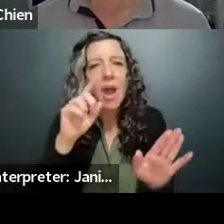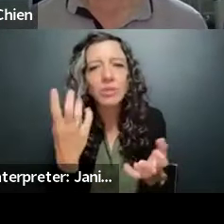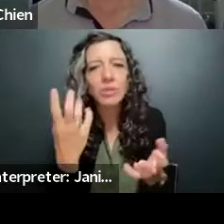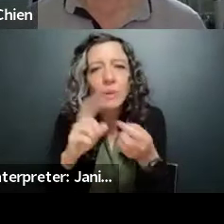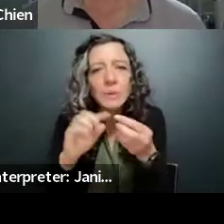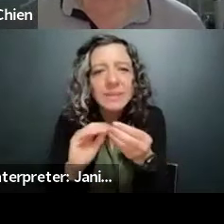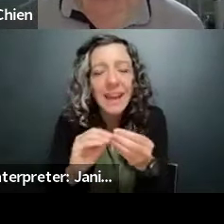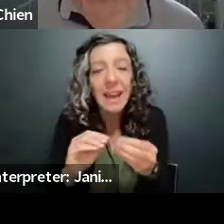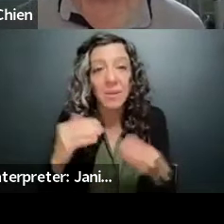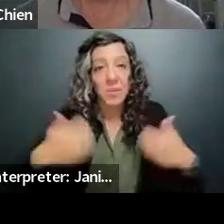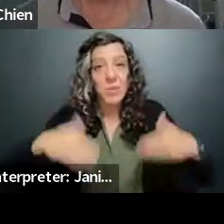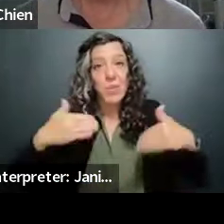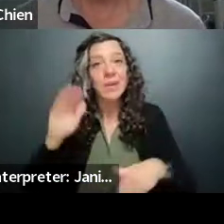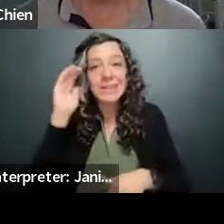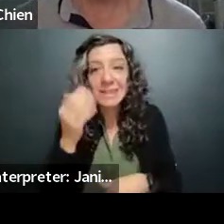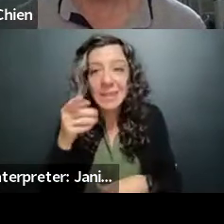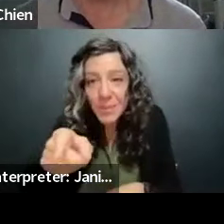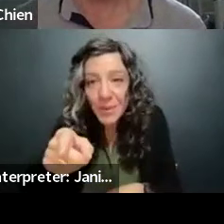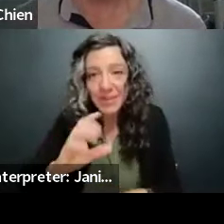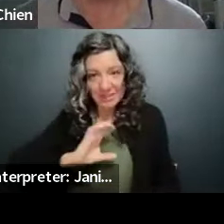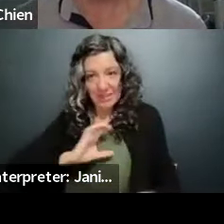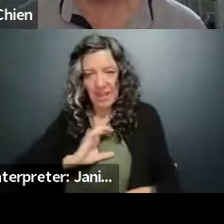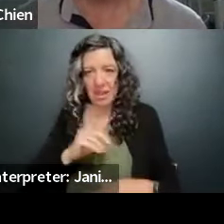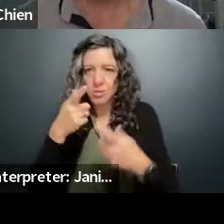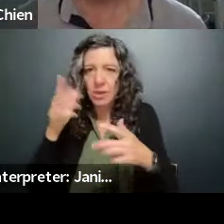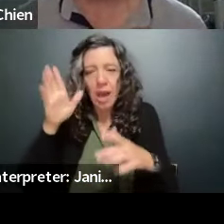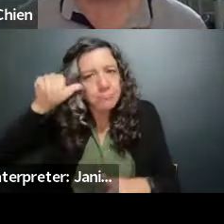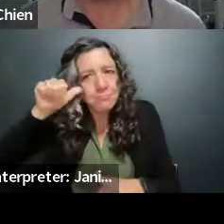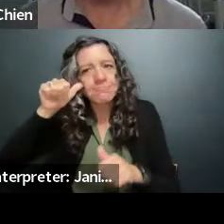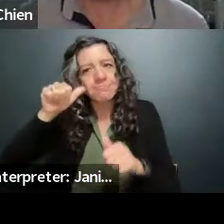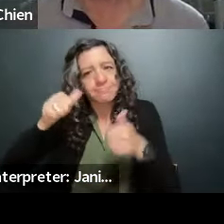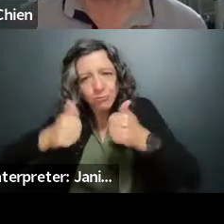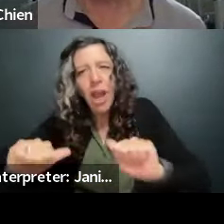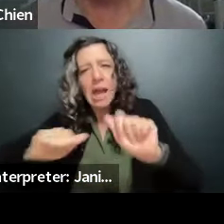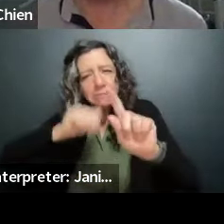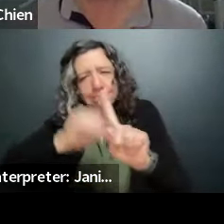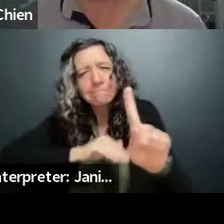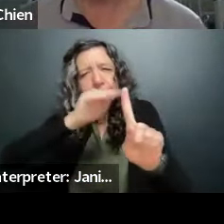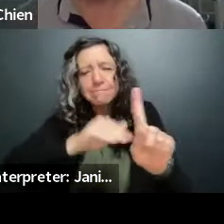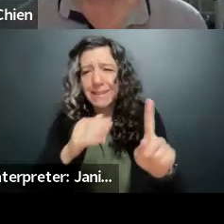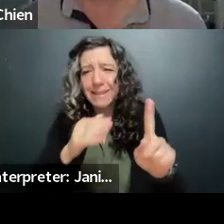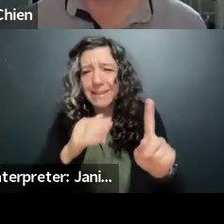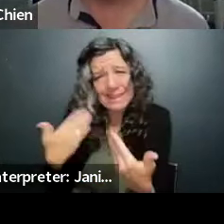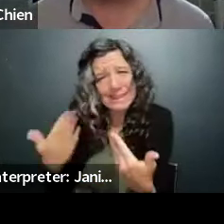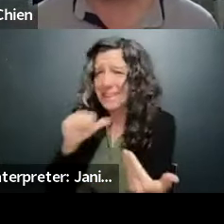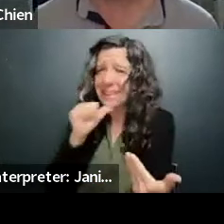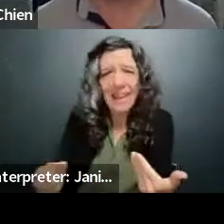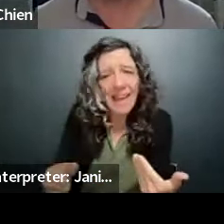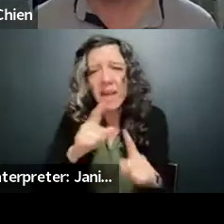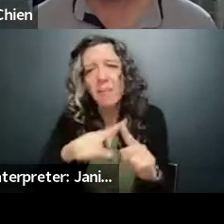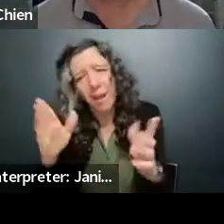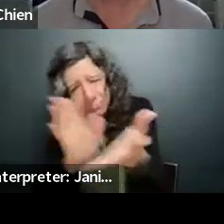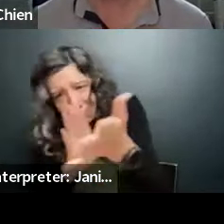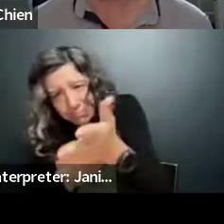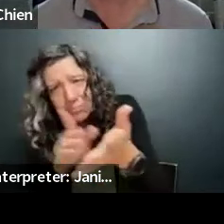been extremely persistent. So it wasn't easy, but good for you that you really fought and fought until